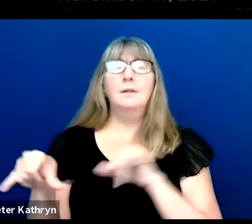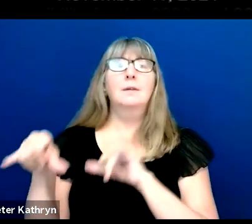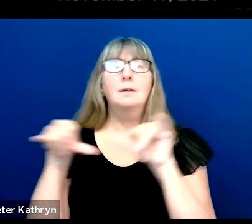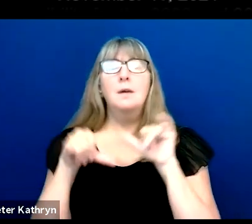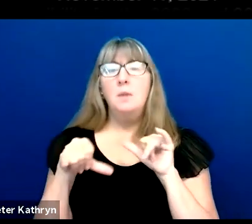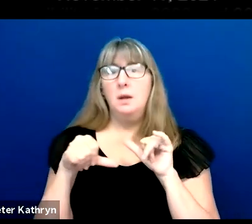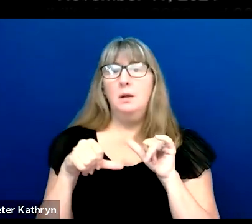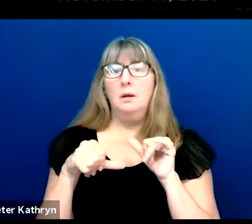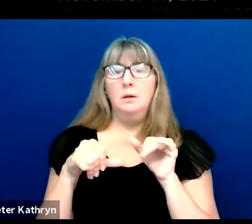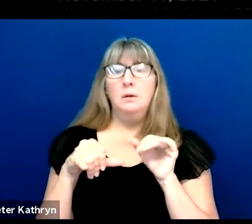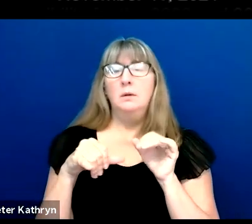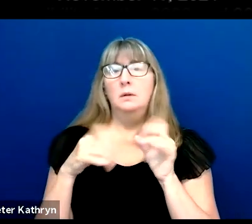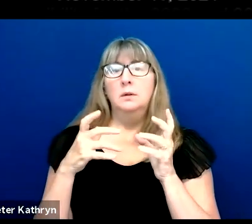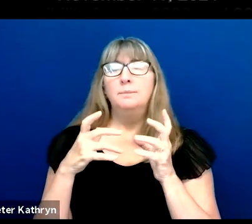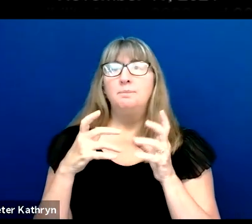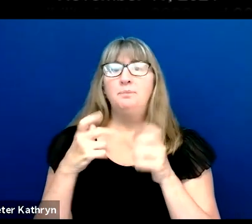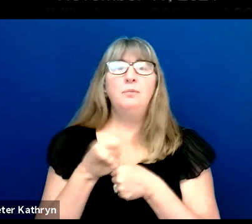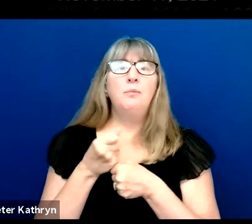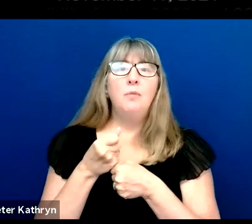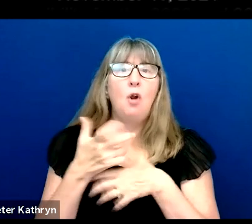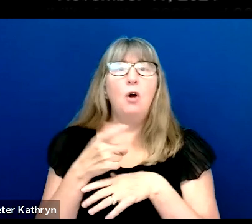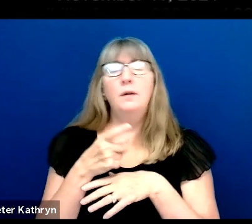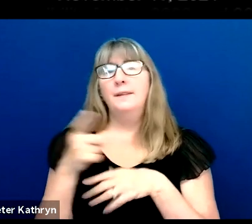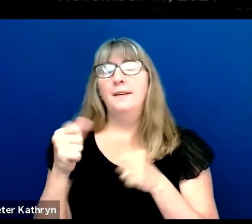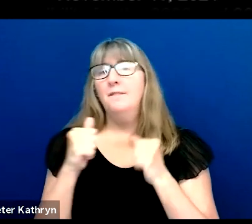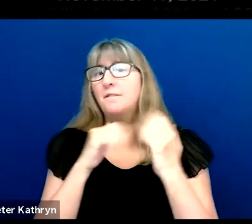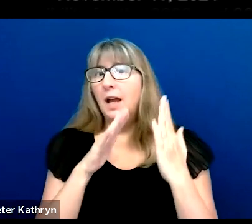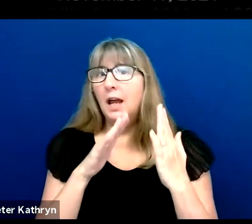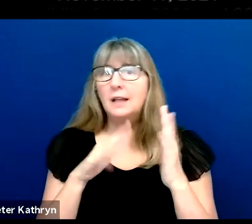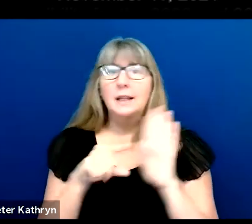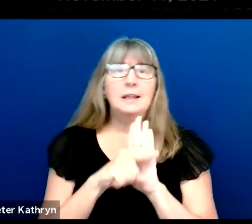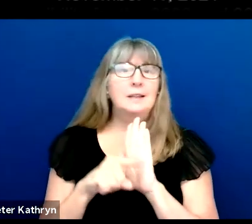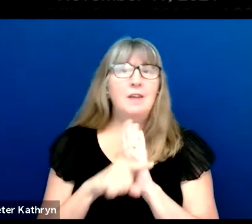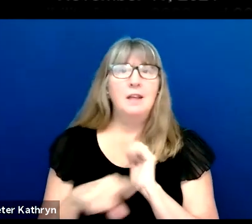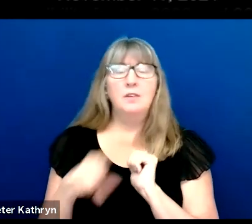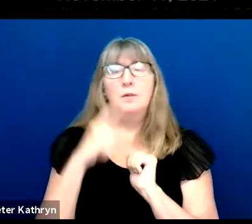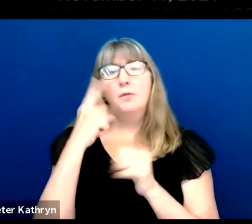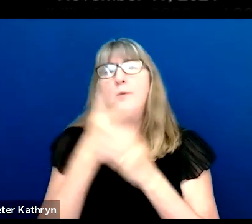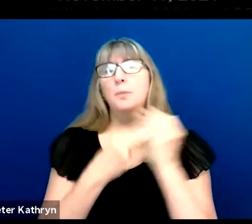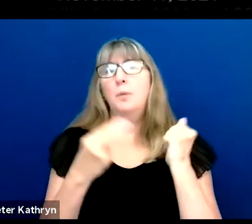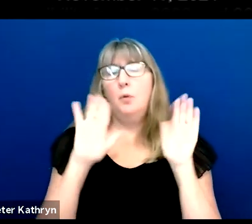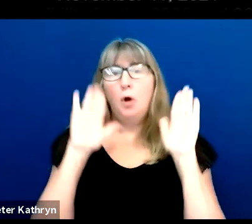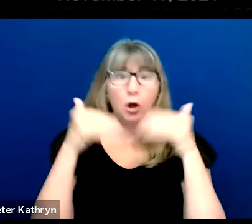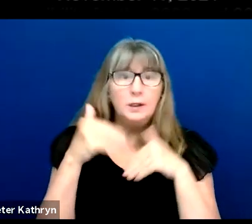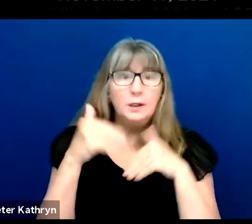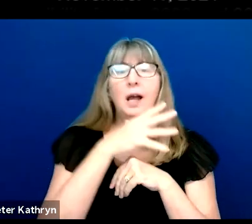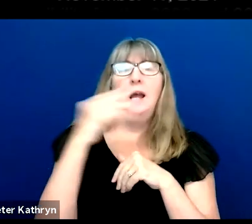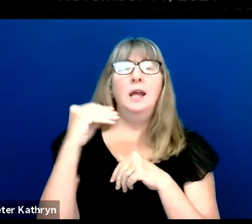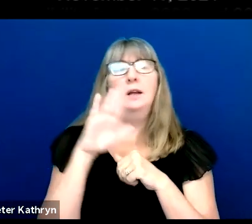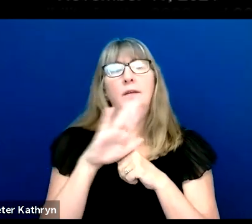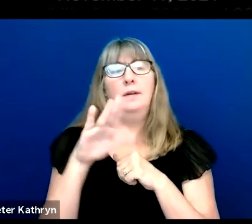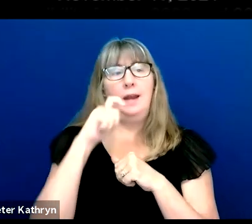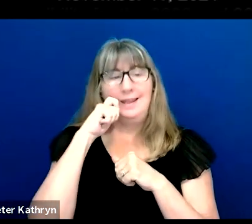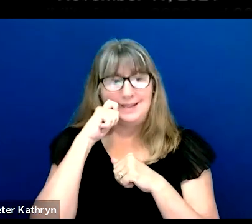that they face that disadvantage them for both their autism as well as their